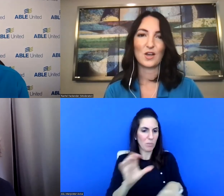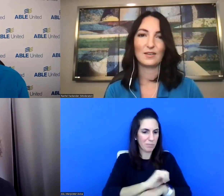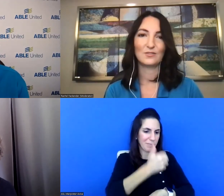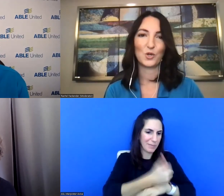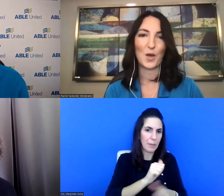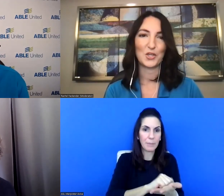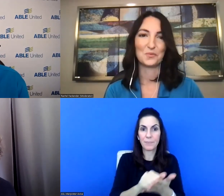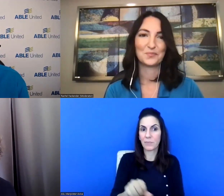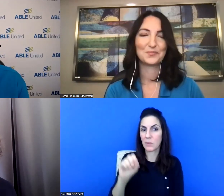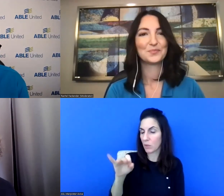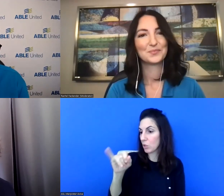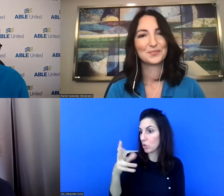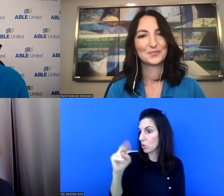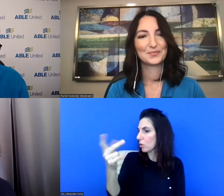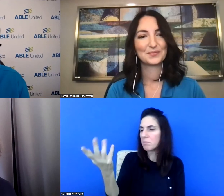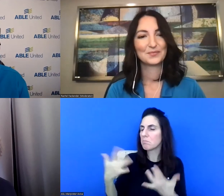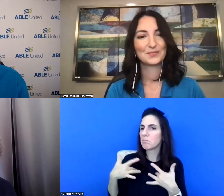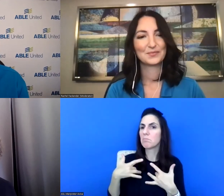Okay, John, what about you?